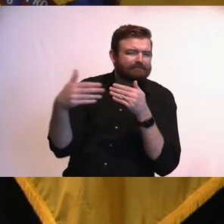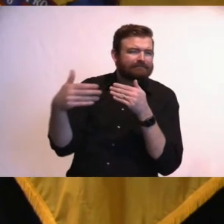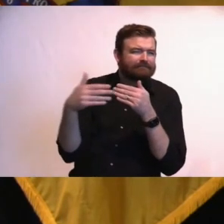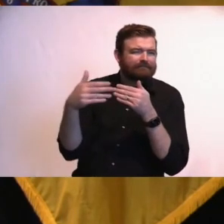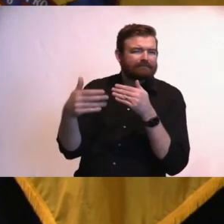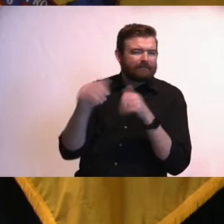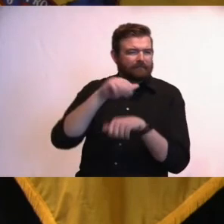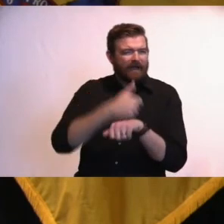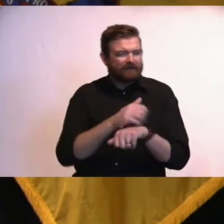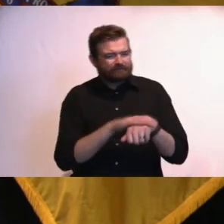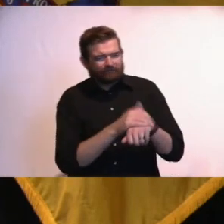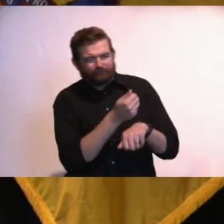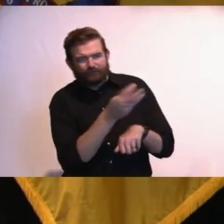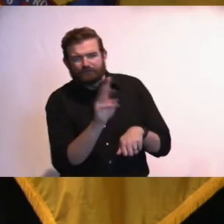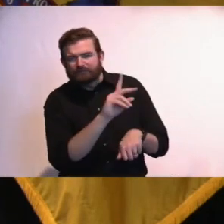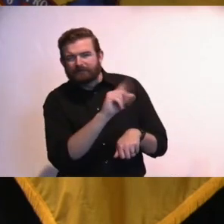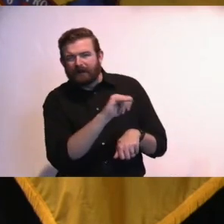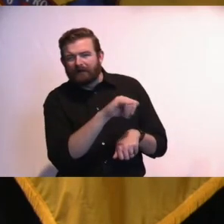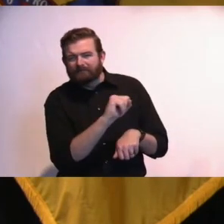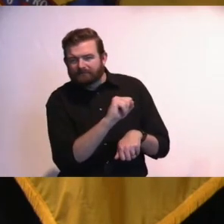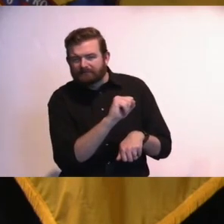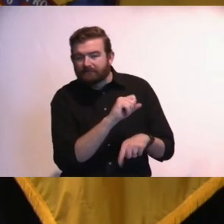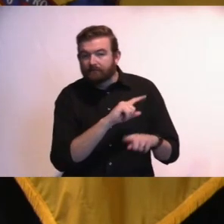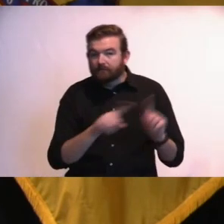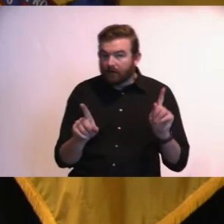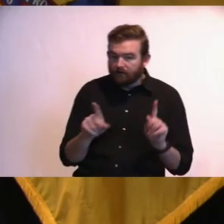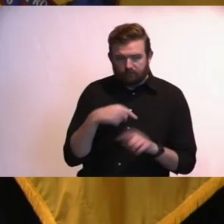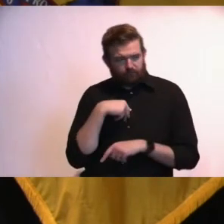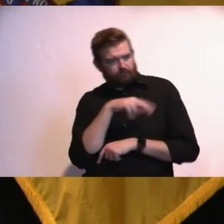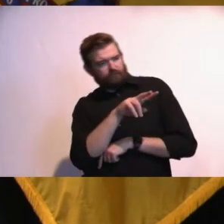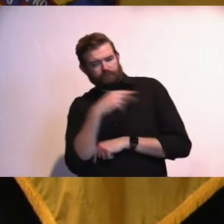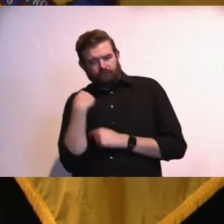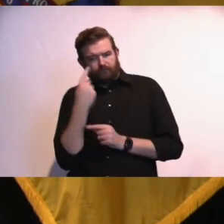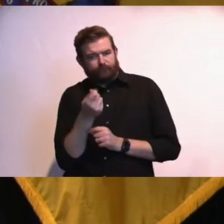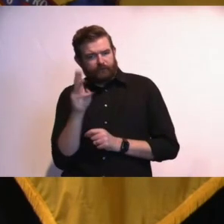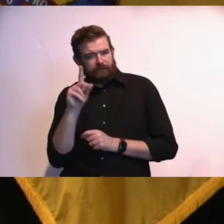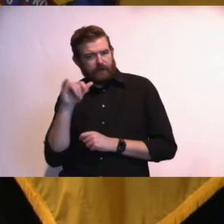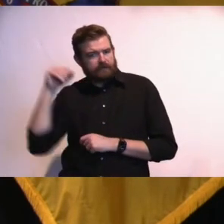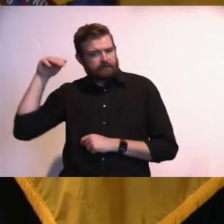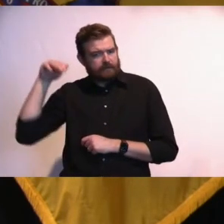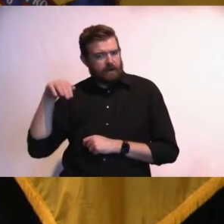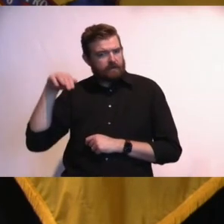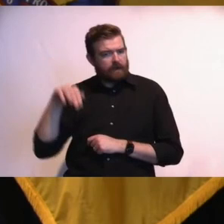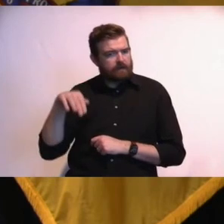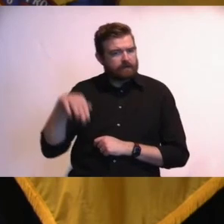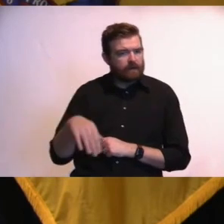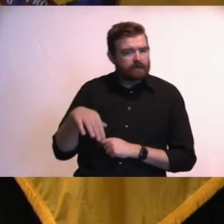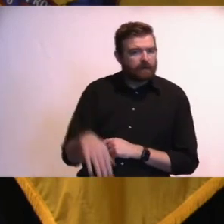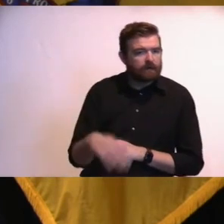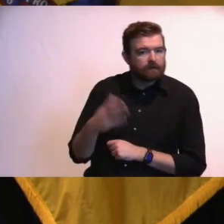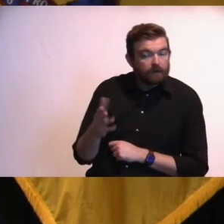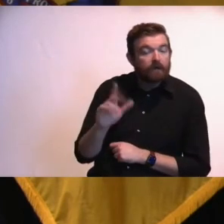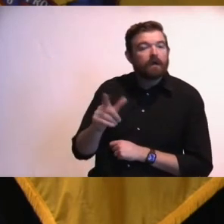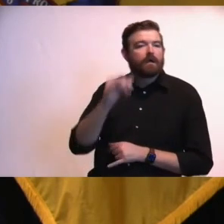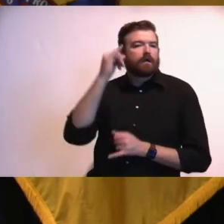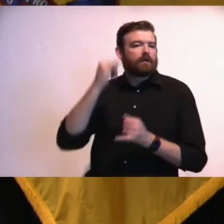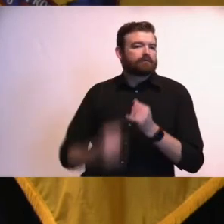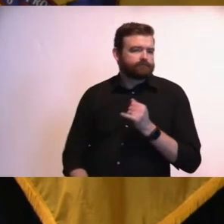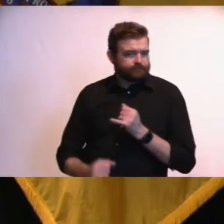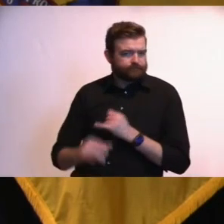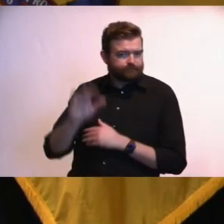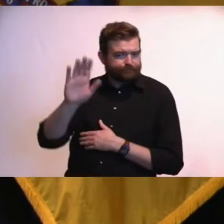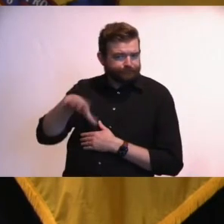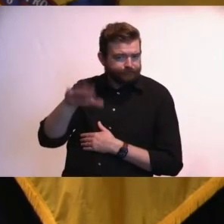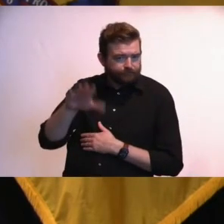but it just looked like it was going down. And finally, Governor, if you don't want to give details about the